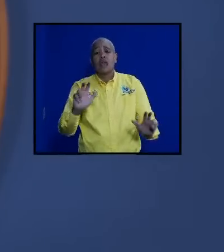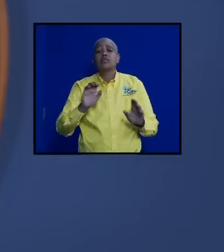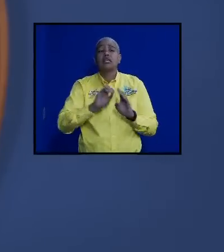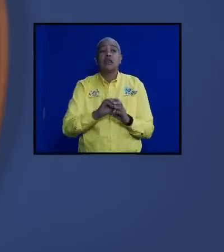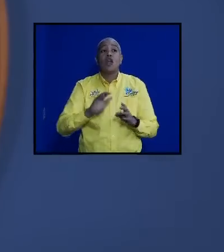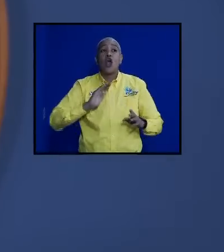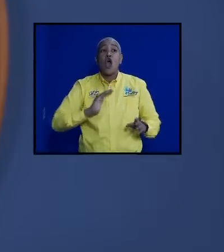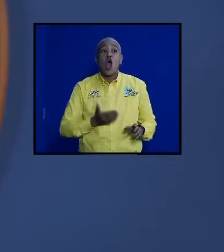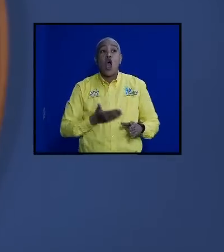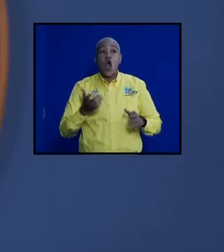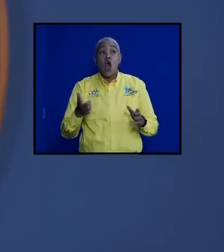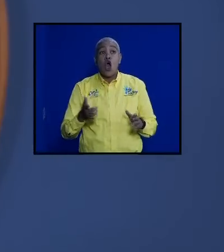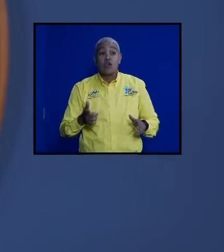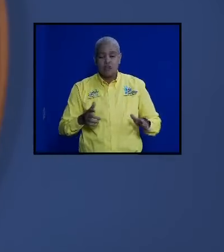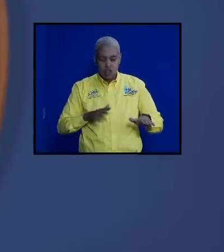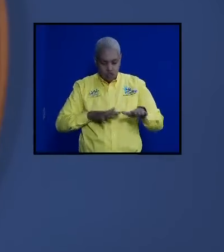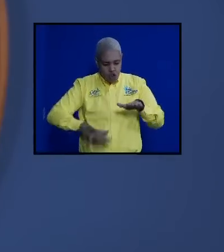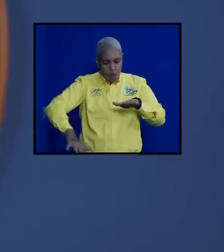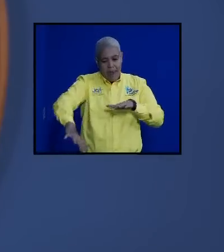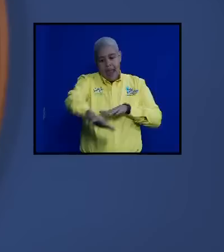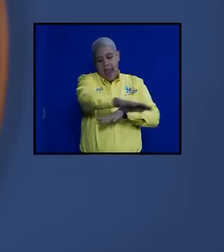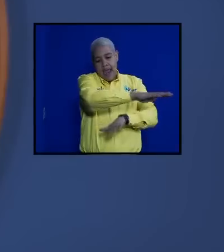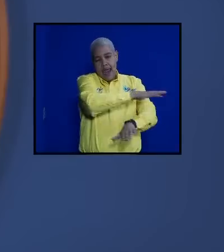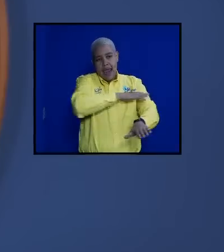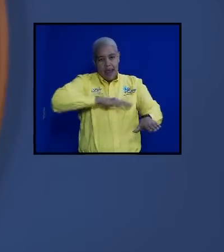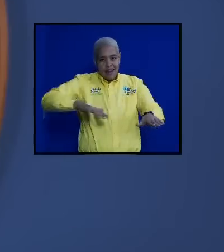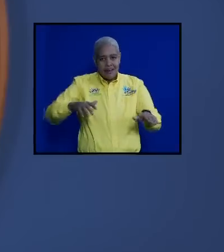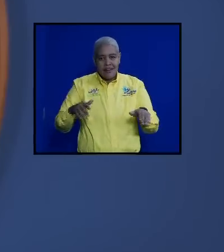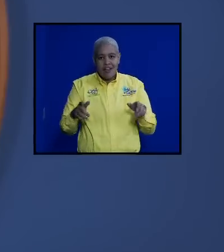our domain control.